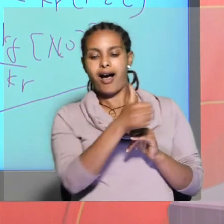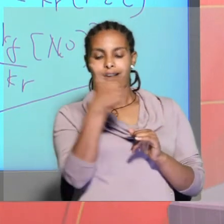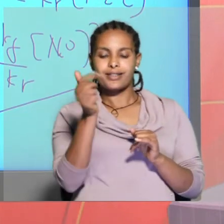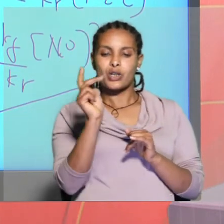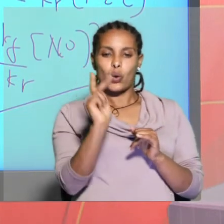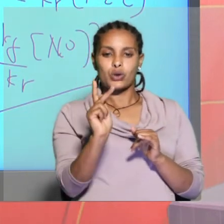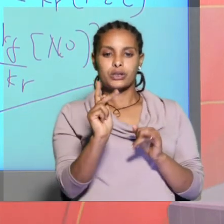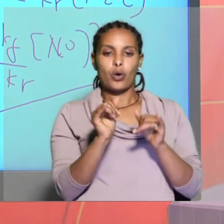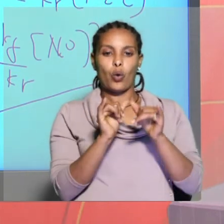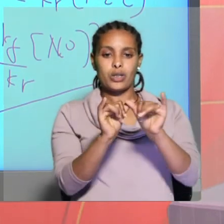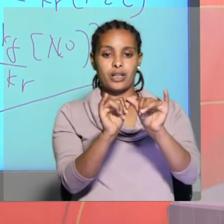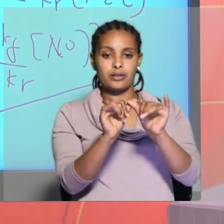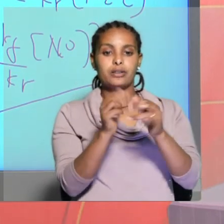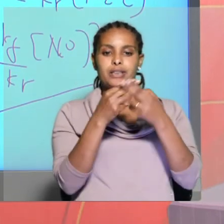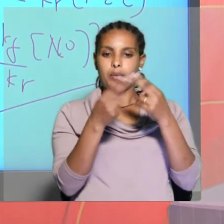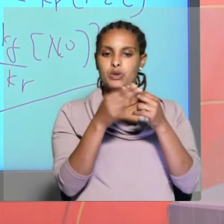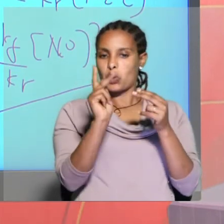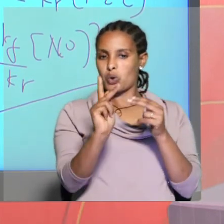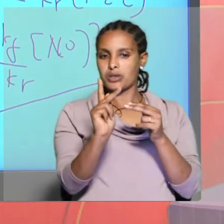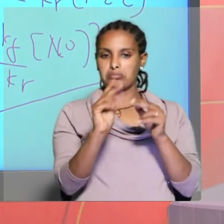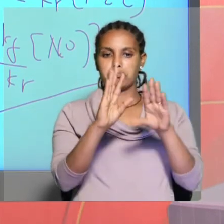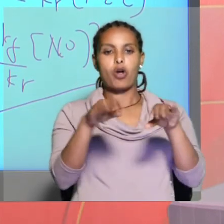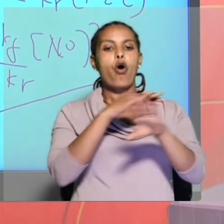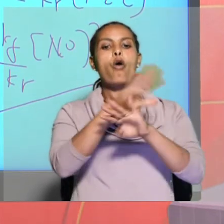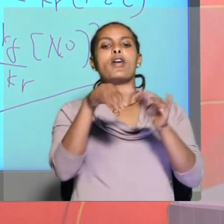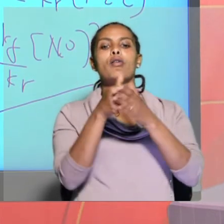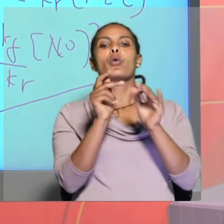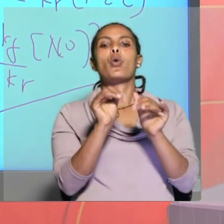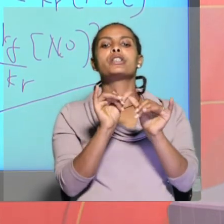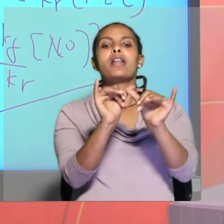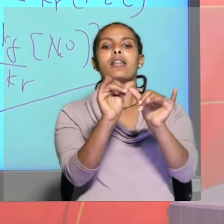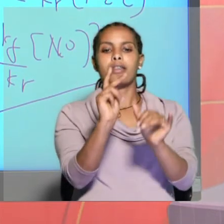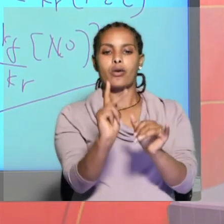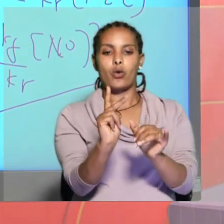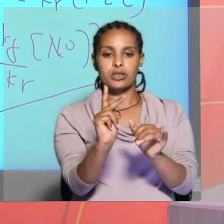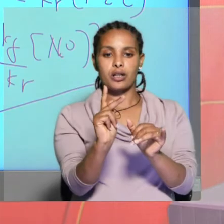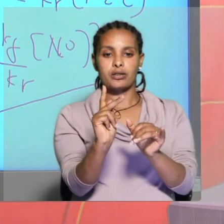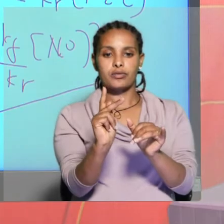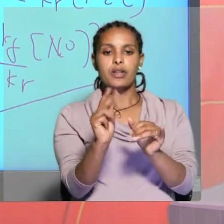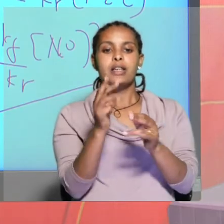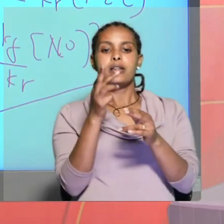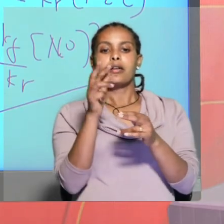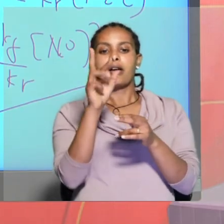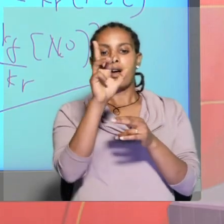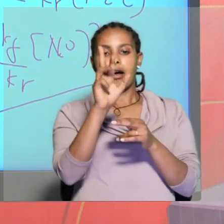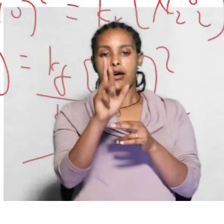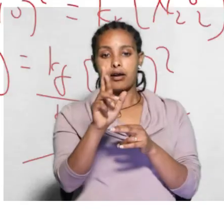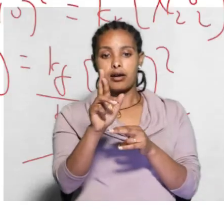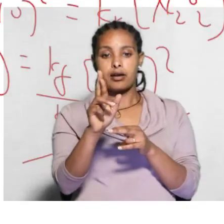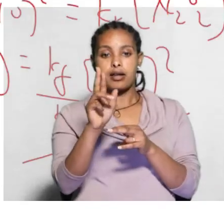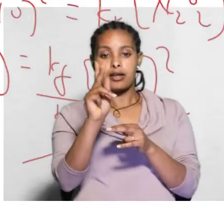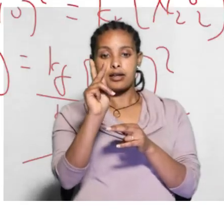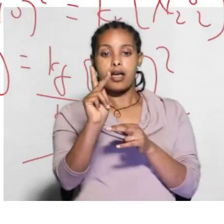Now, constant times constant gives the overall constant. The reaction constant, K overall